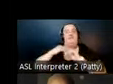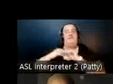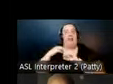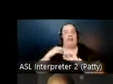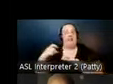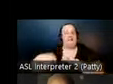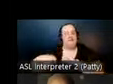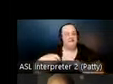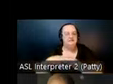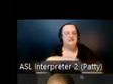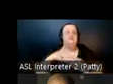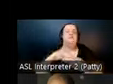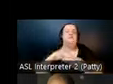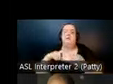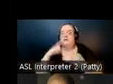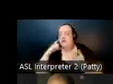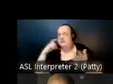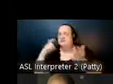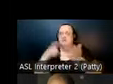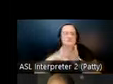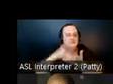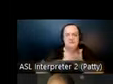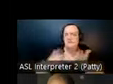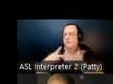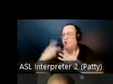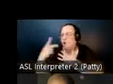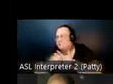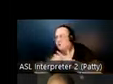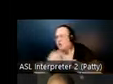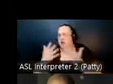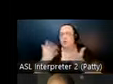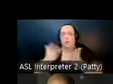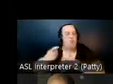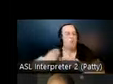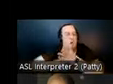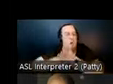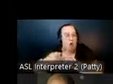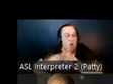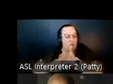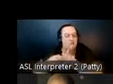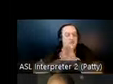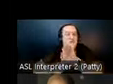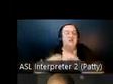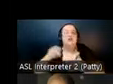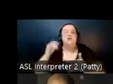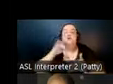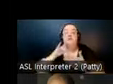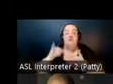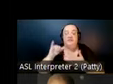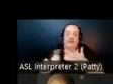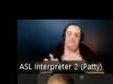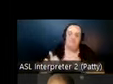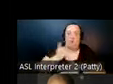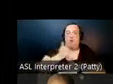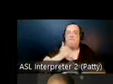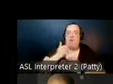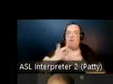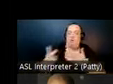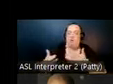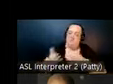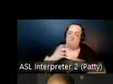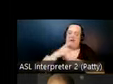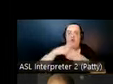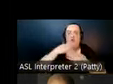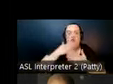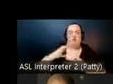We're identifying projects and costs to return those primary resources to good condition.